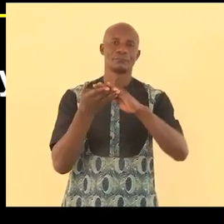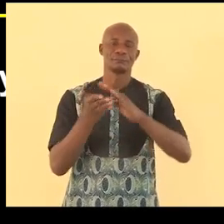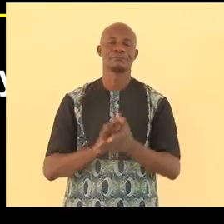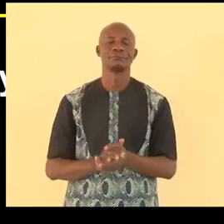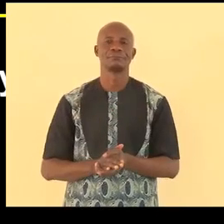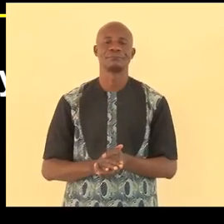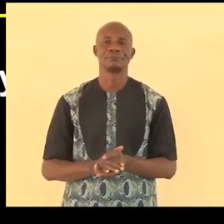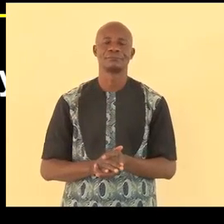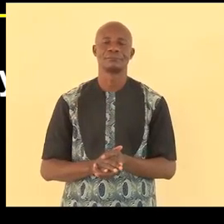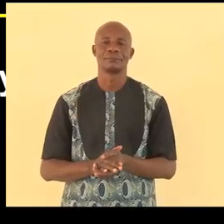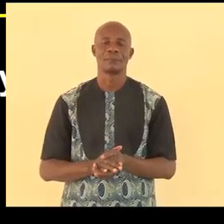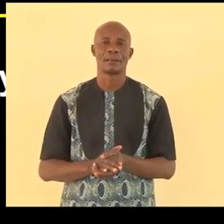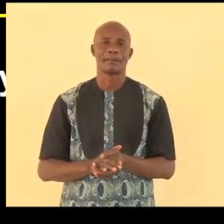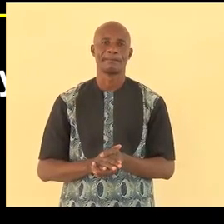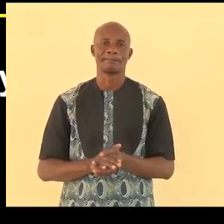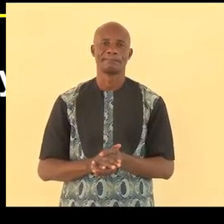community?